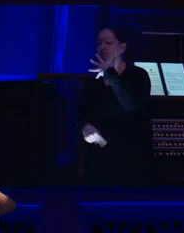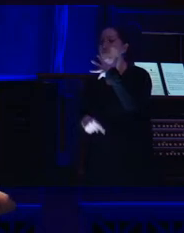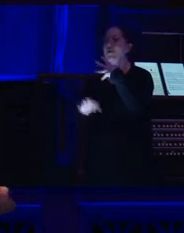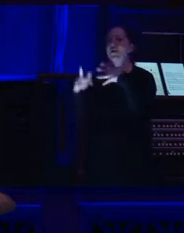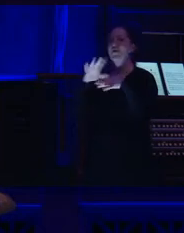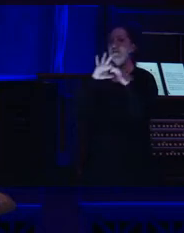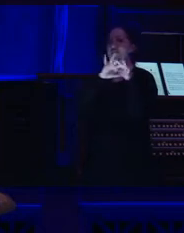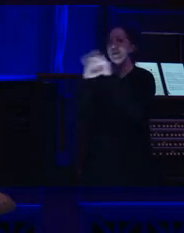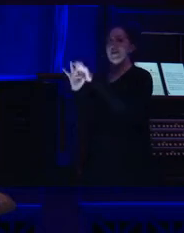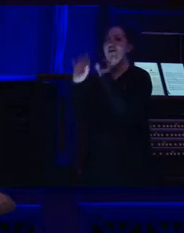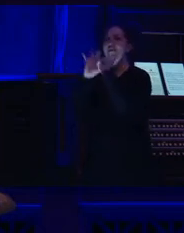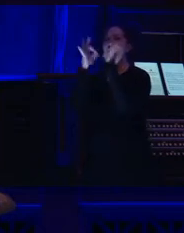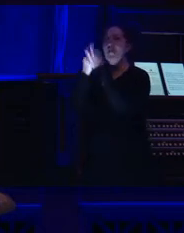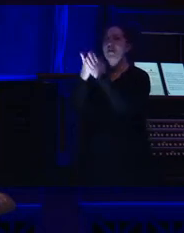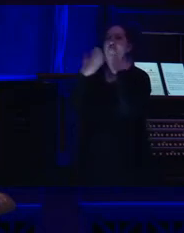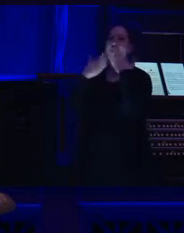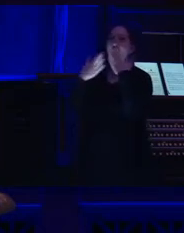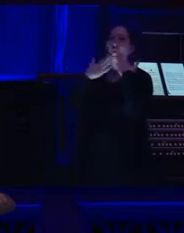extended family. Thank you.